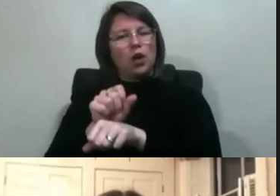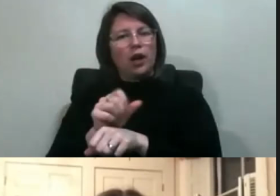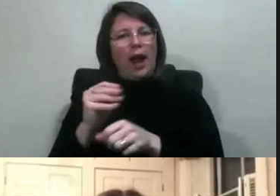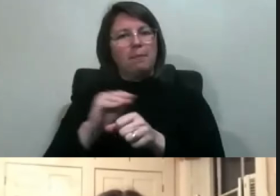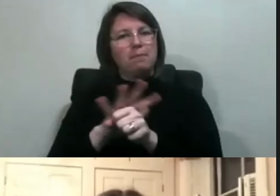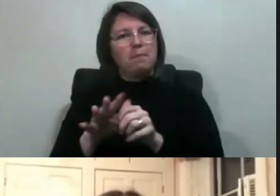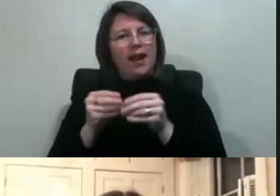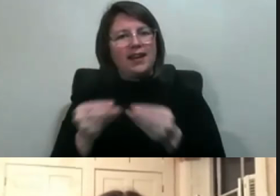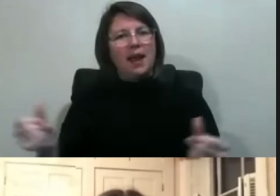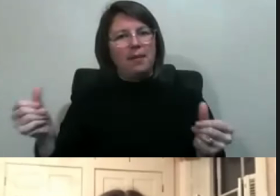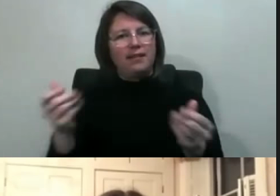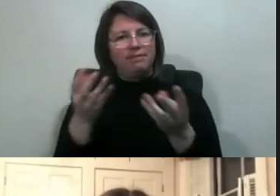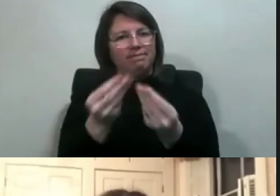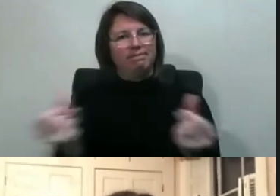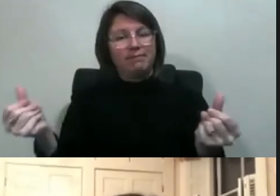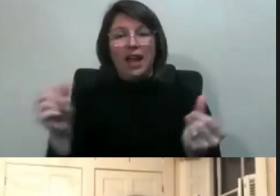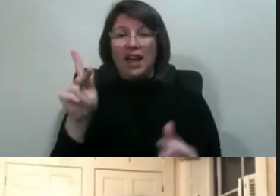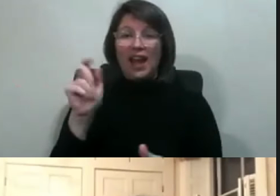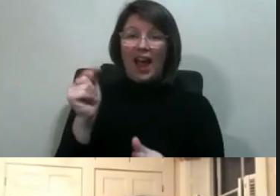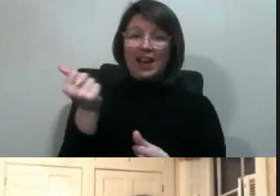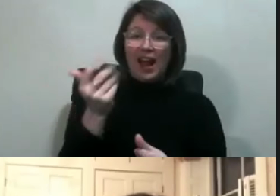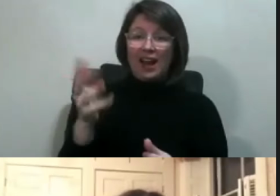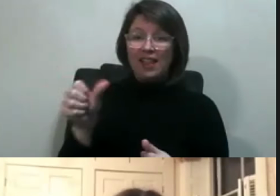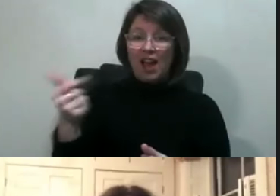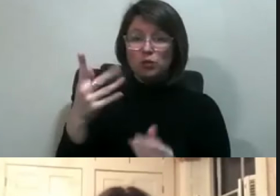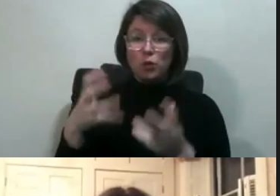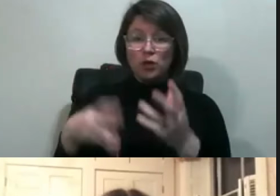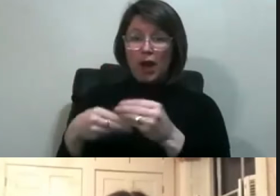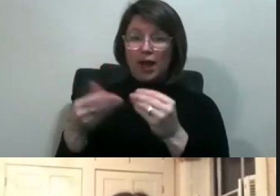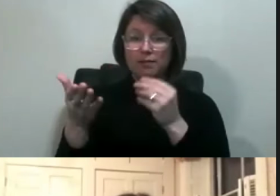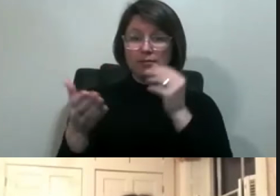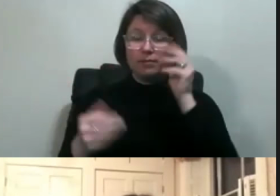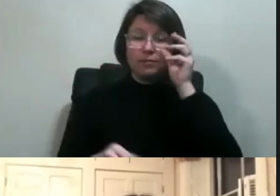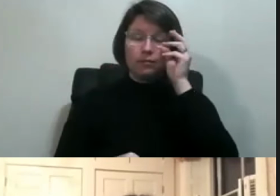So Kat, is there anything else that you'd like to add there?